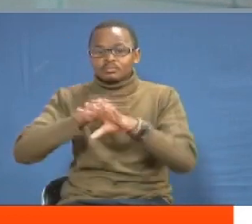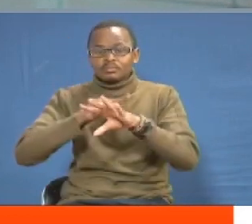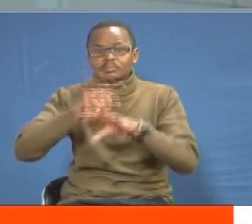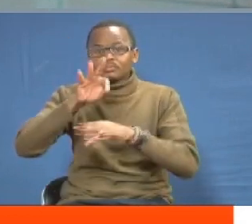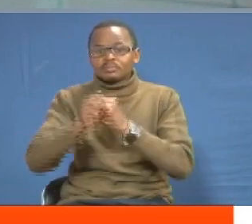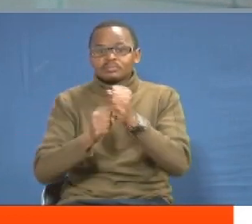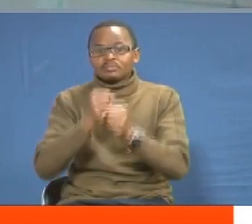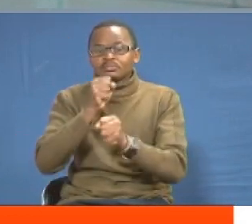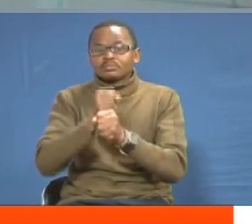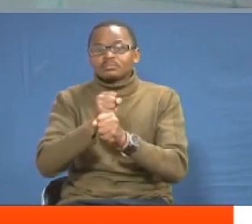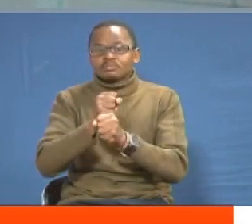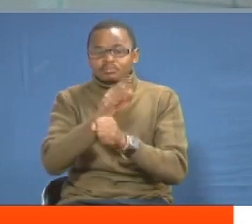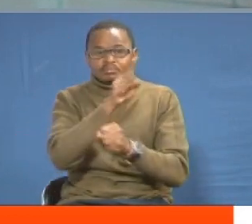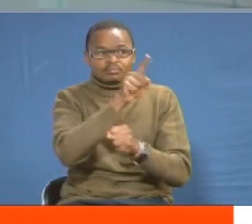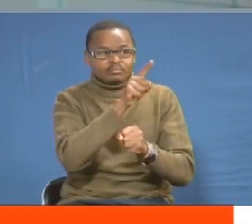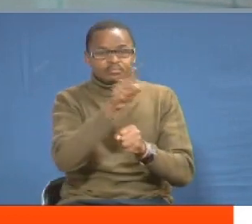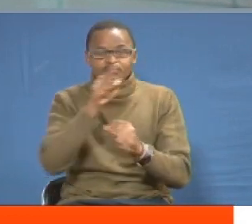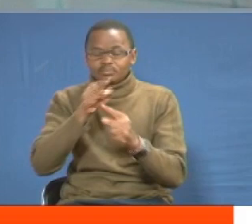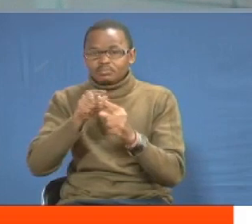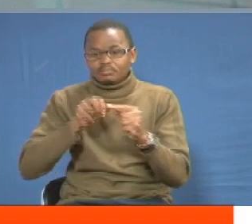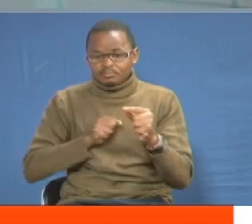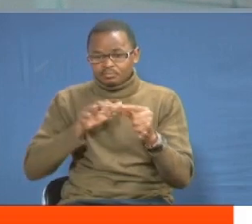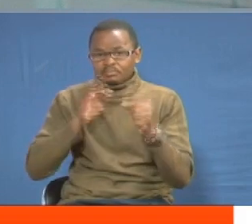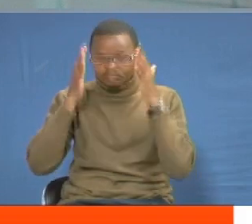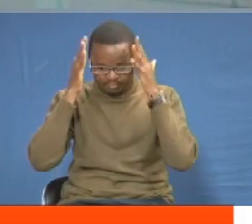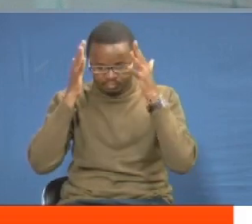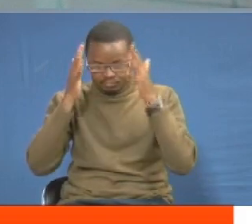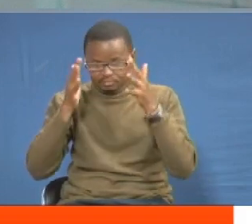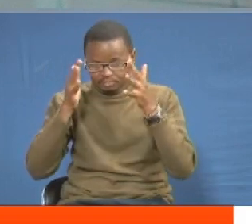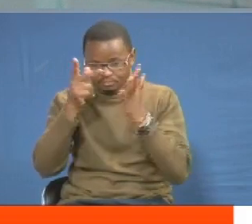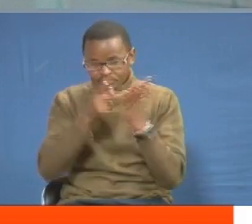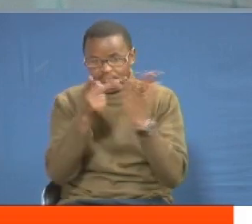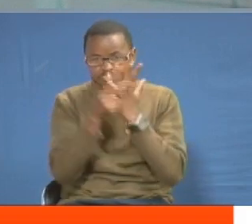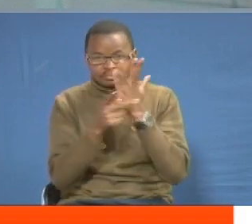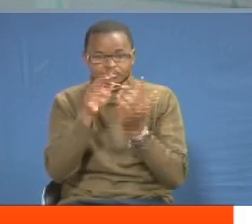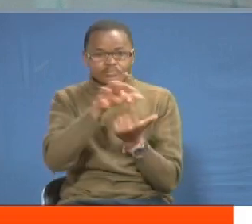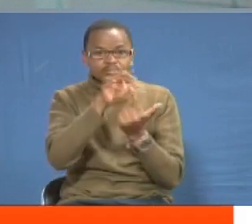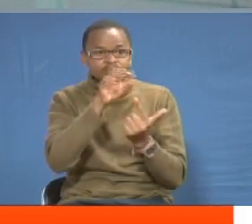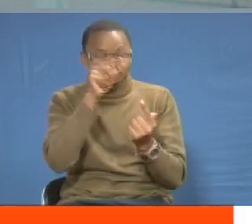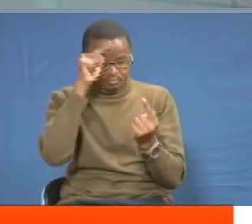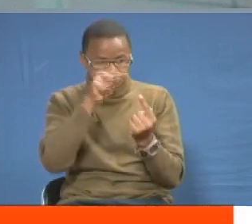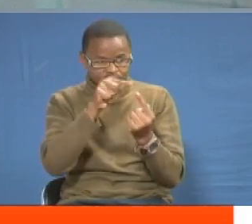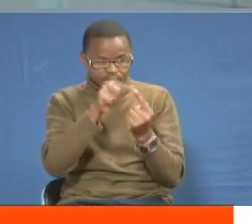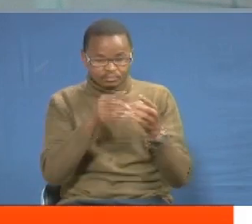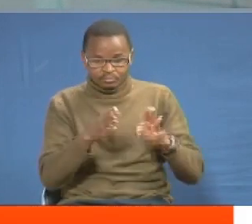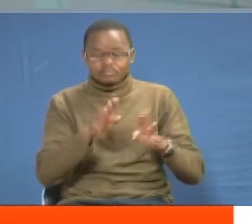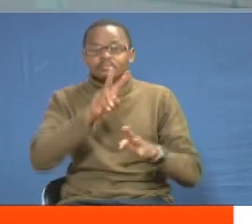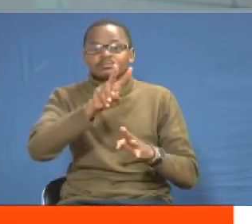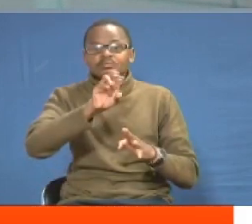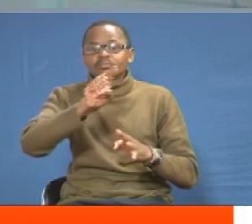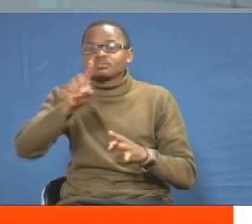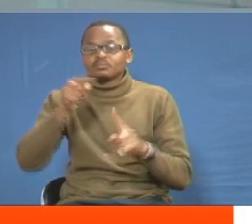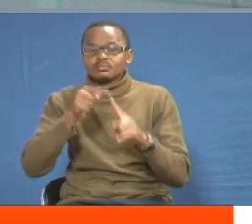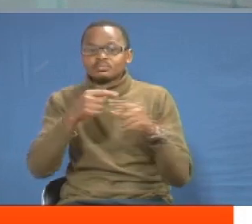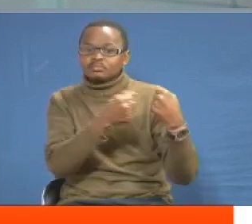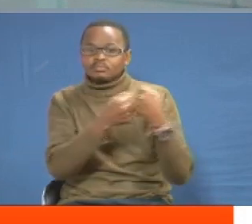in a period of 3 years on tackling the barriers to girl child education. The project specifically aims to enable over